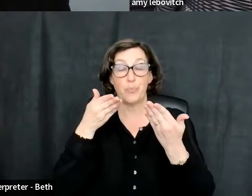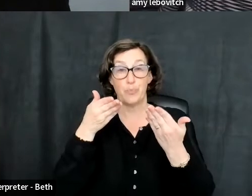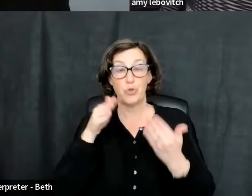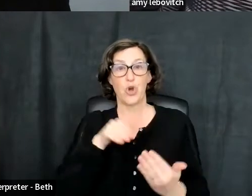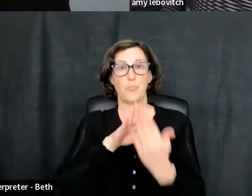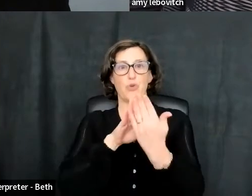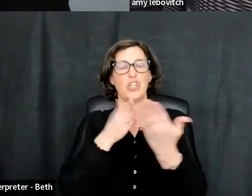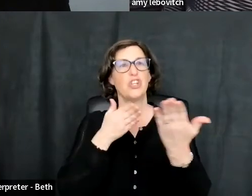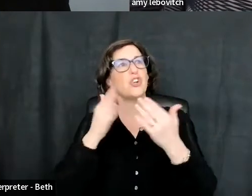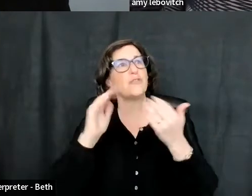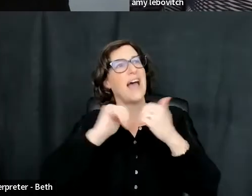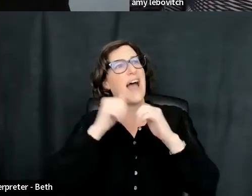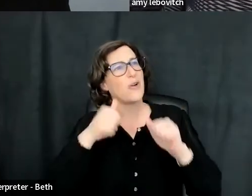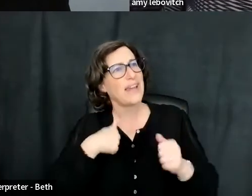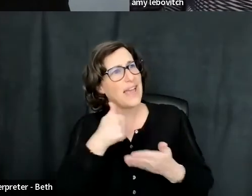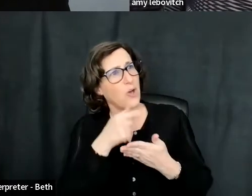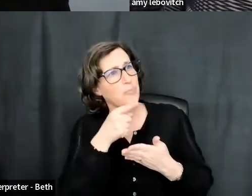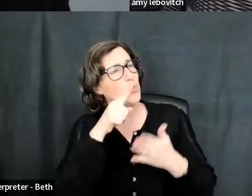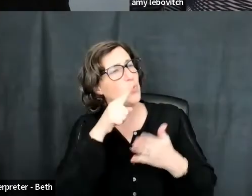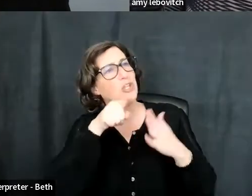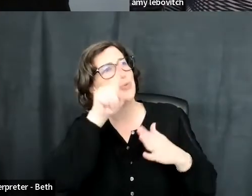need? Way.